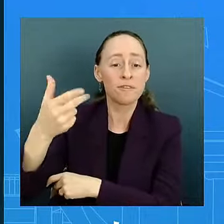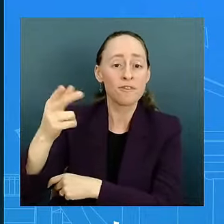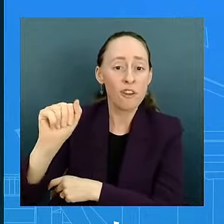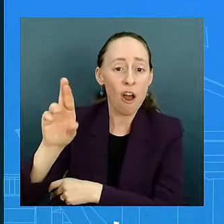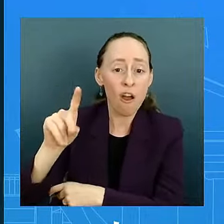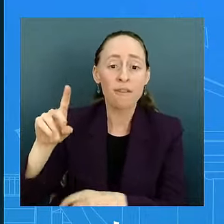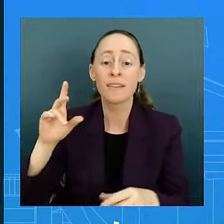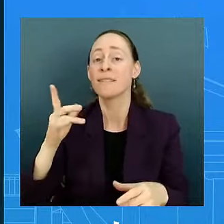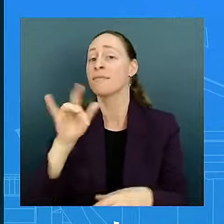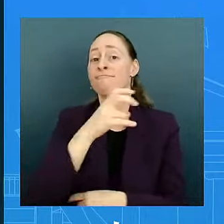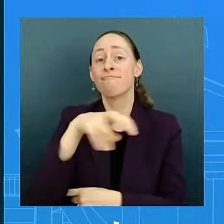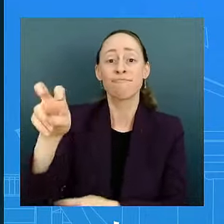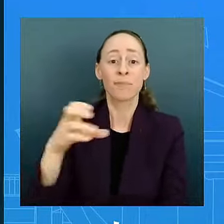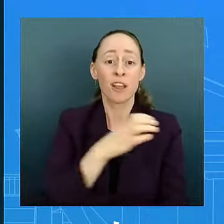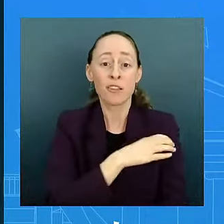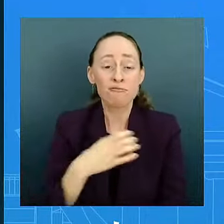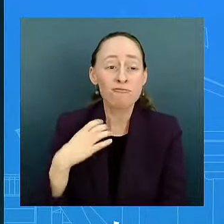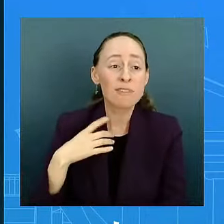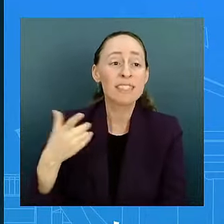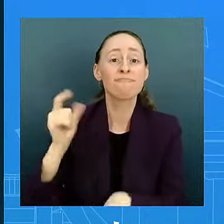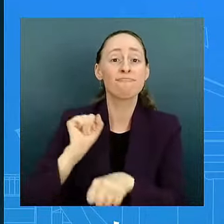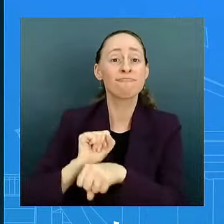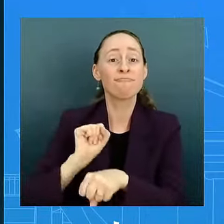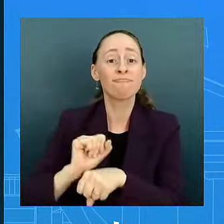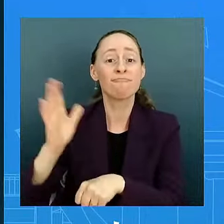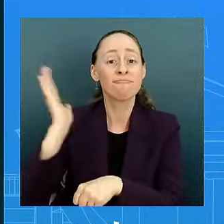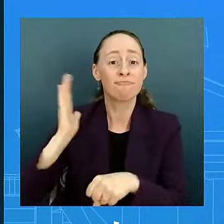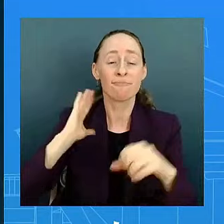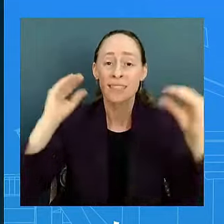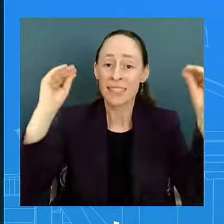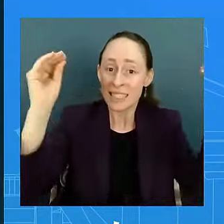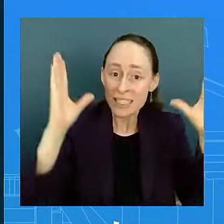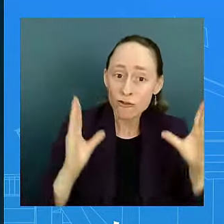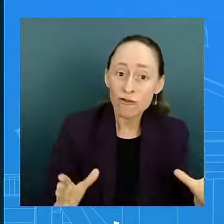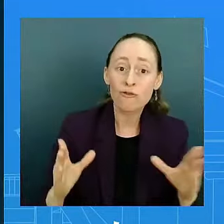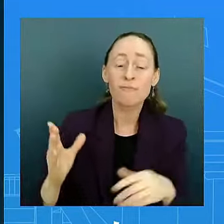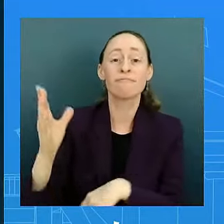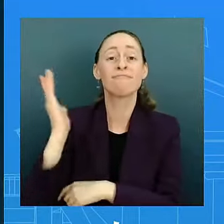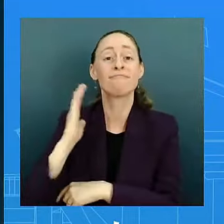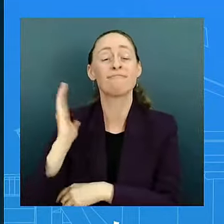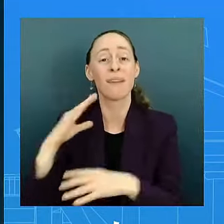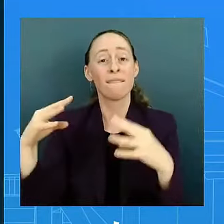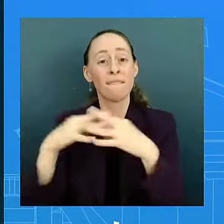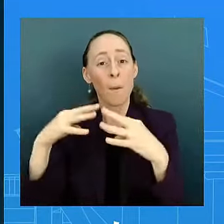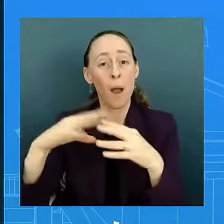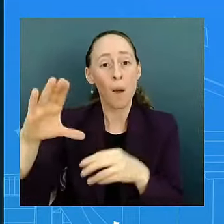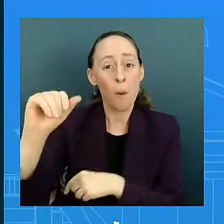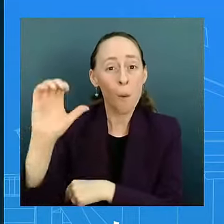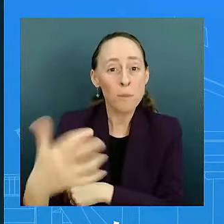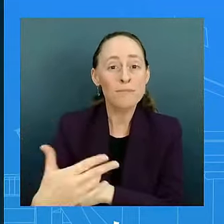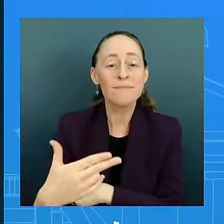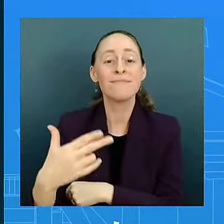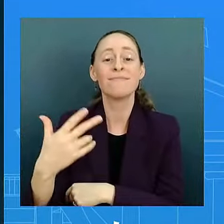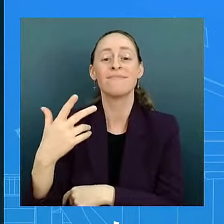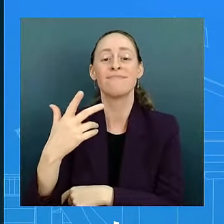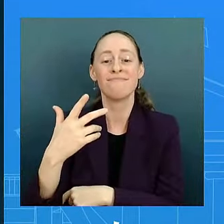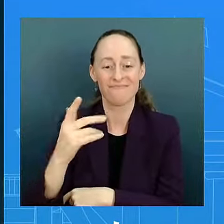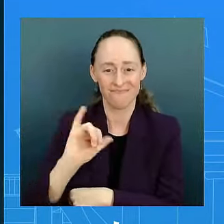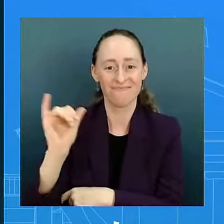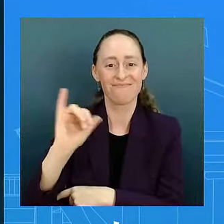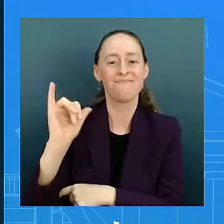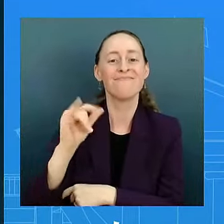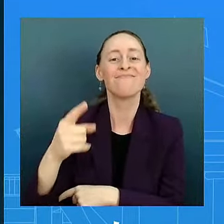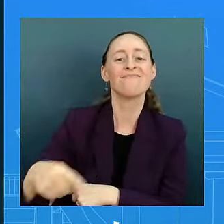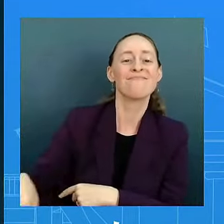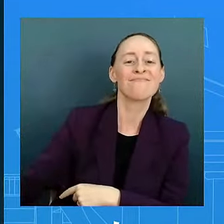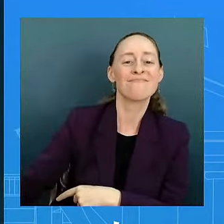school football coach, and serving as governor where Governor Walz lowered the cost of insulin to $35, has fought to protect women's